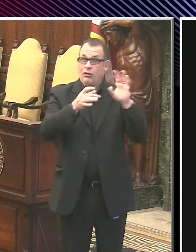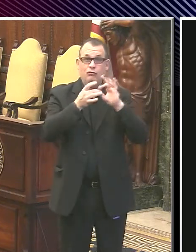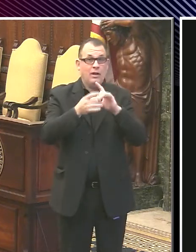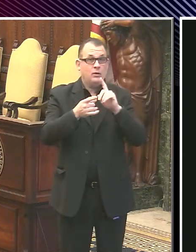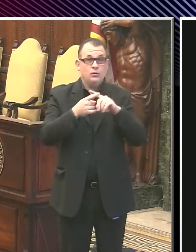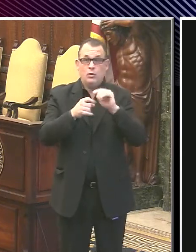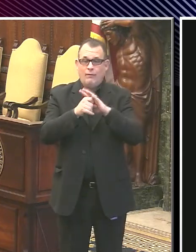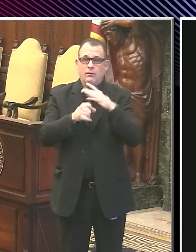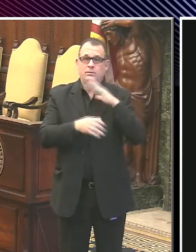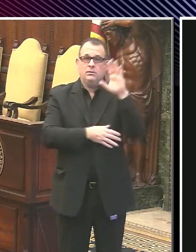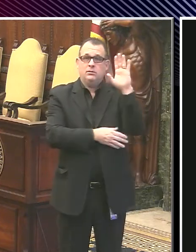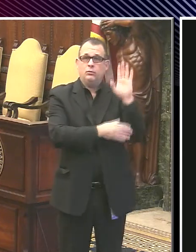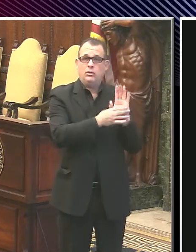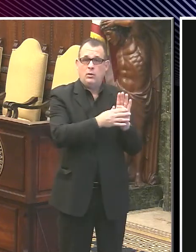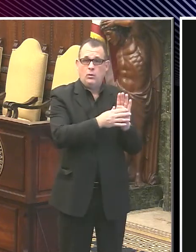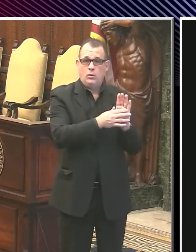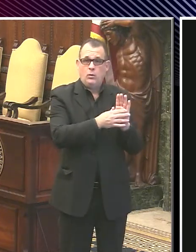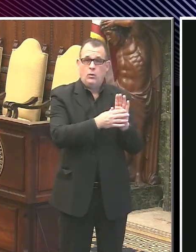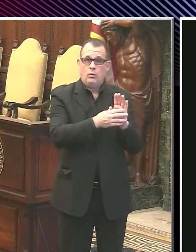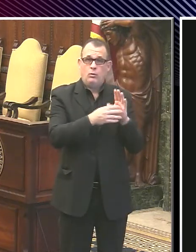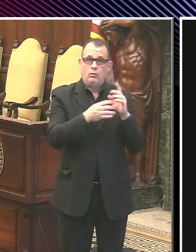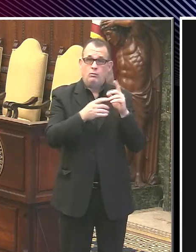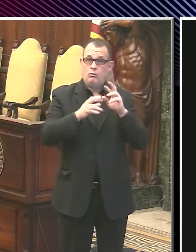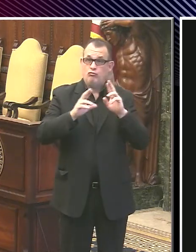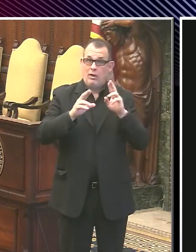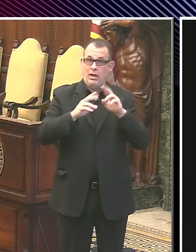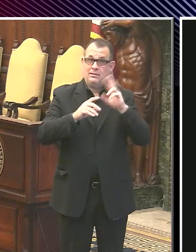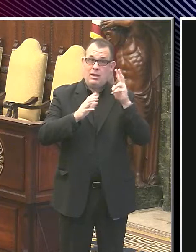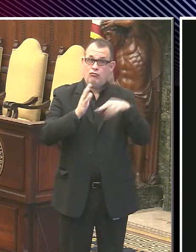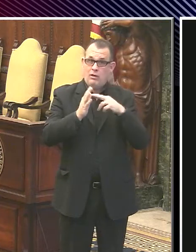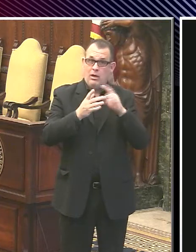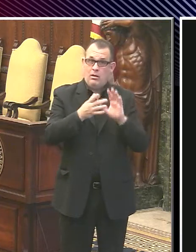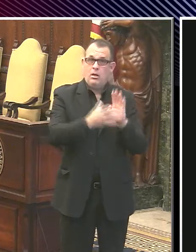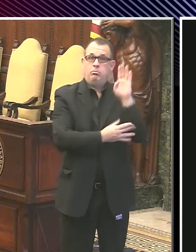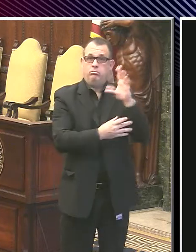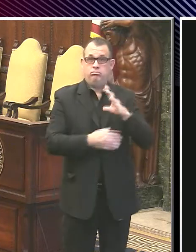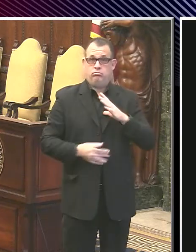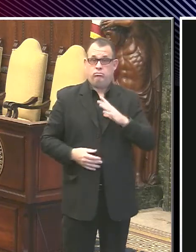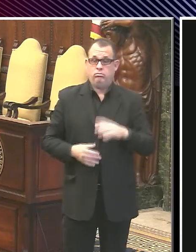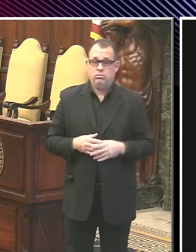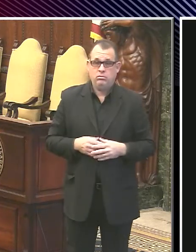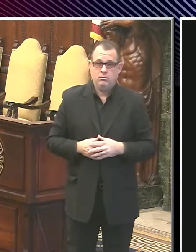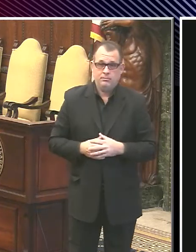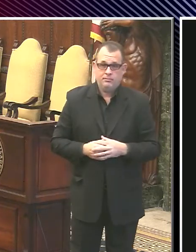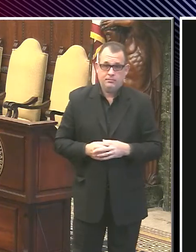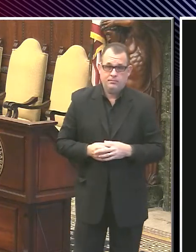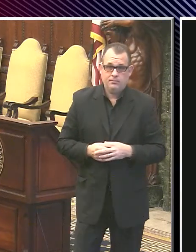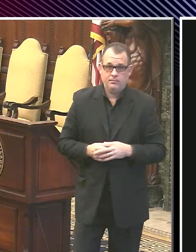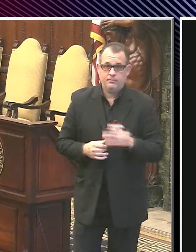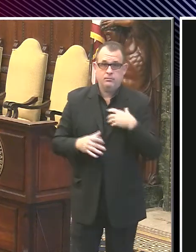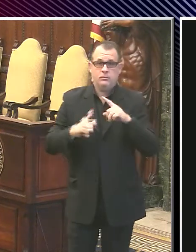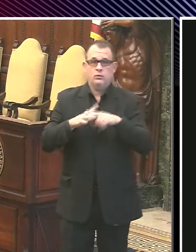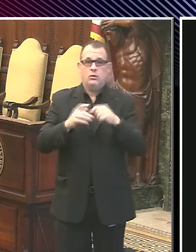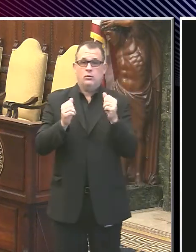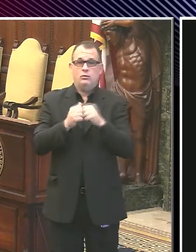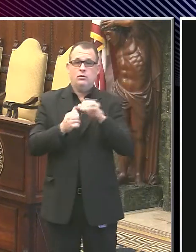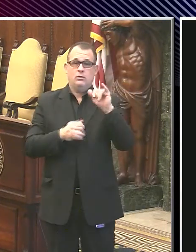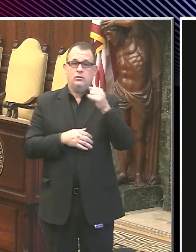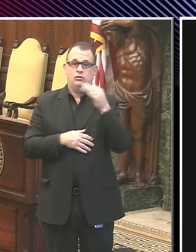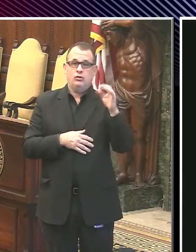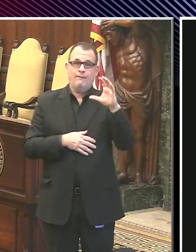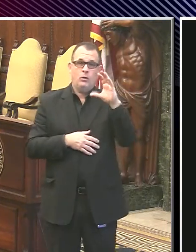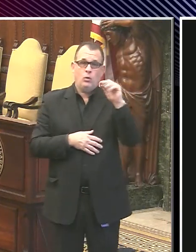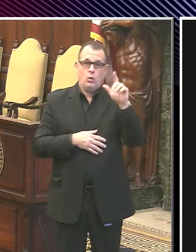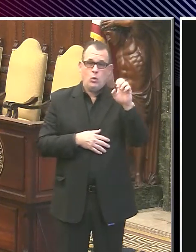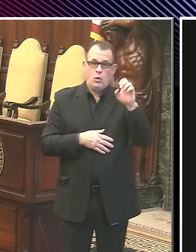we will let you know when we open it up to broader topics. For now, let's get started with Jeff Cole of